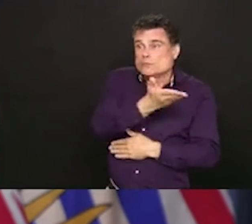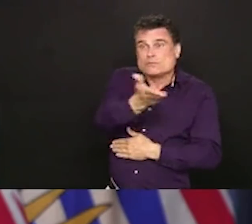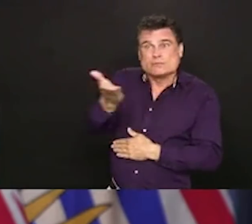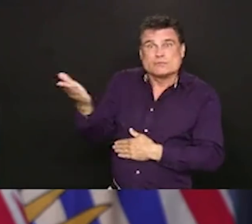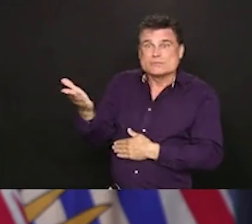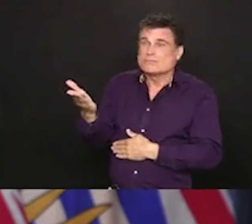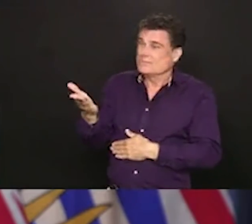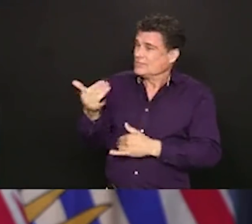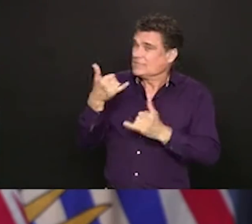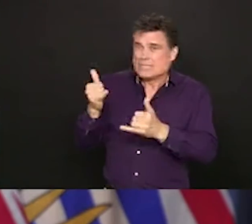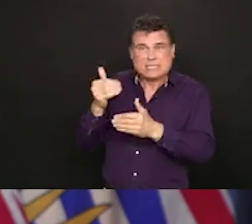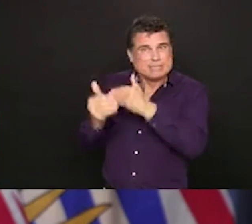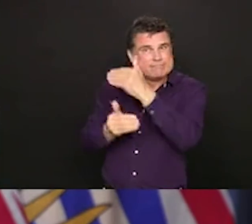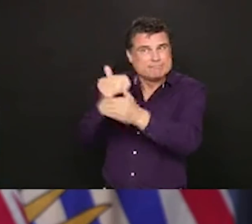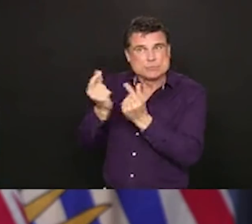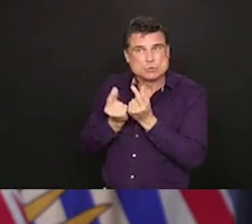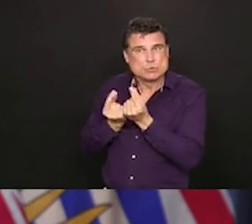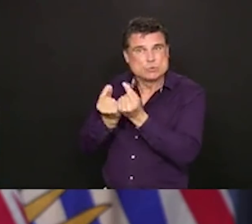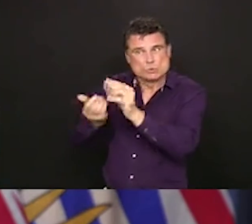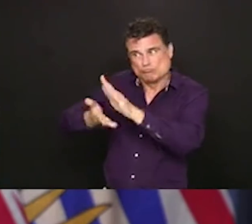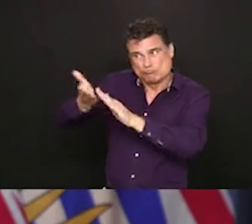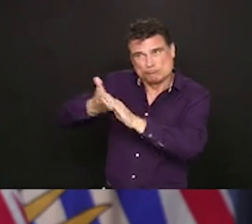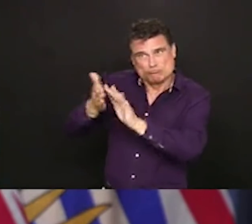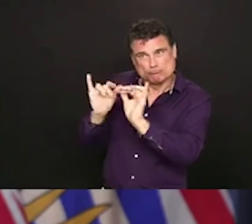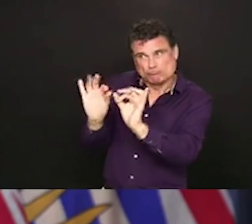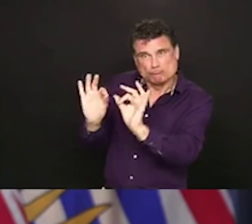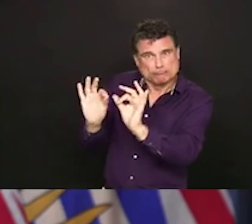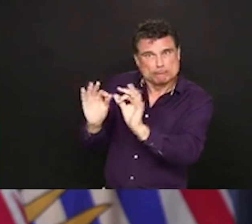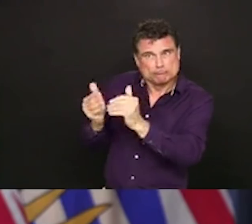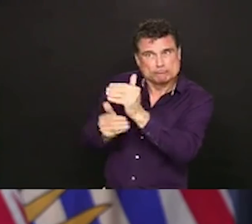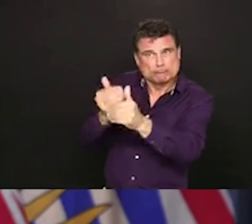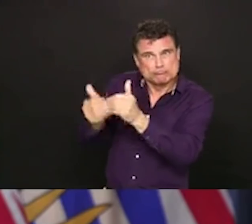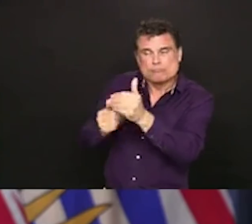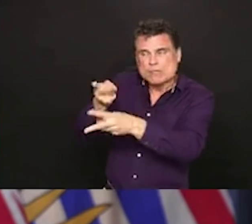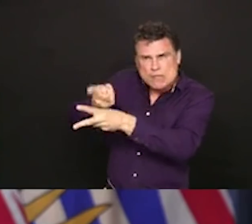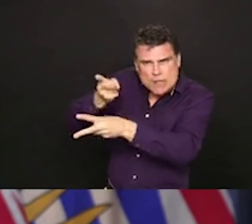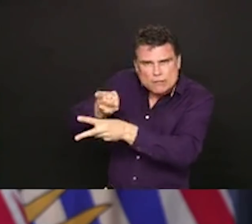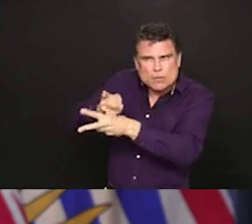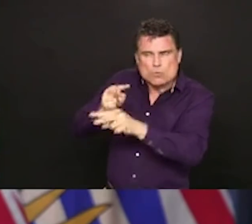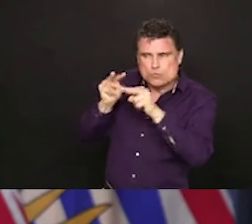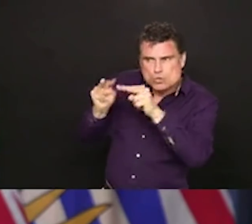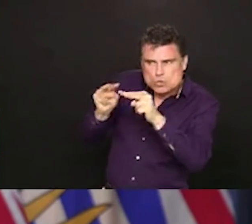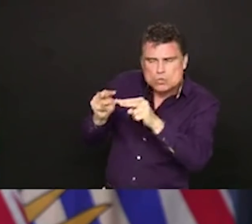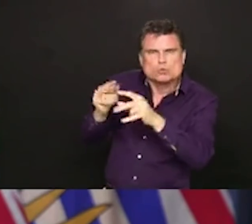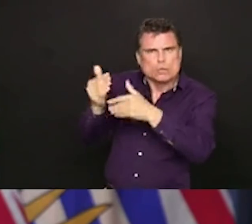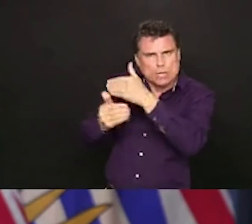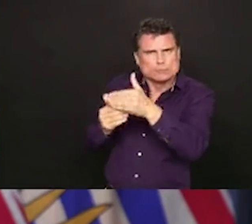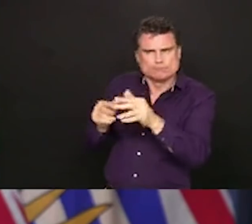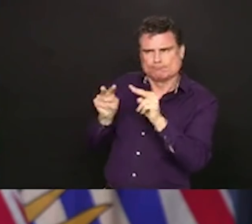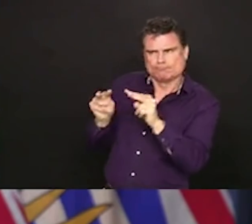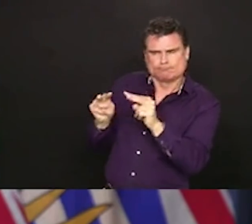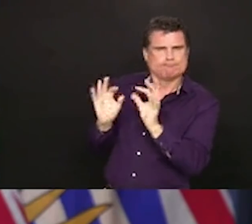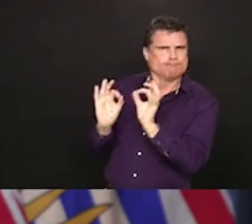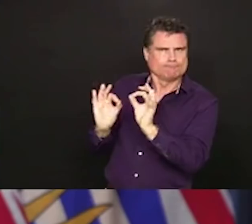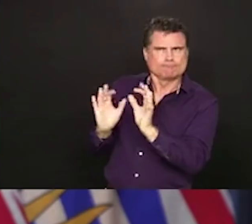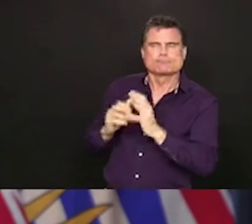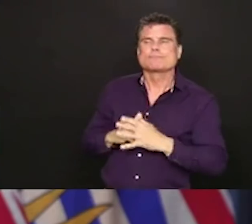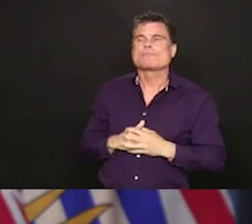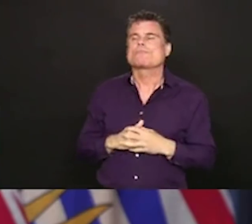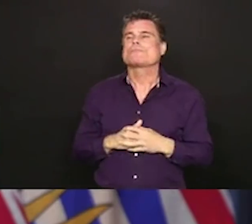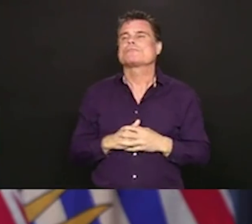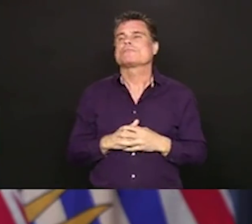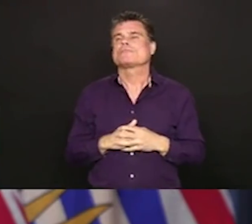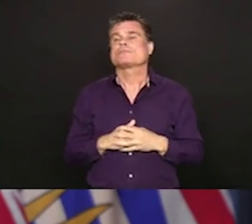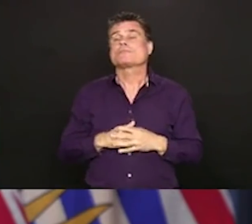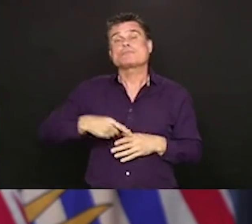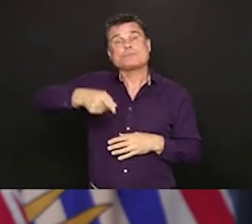classroom, onto our construction site or into a hospital and do it safely right now, know that we appreciate all that you are doing.